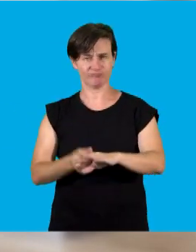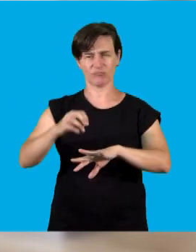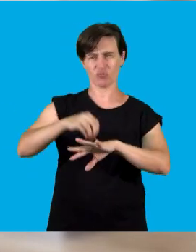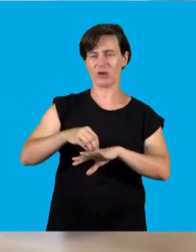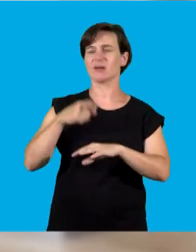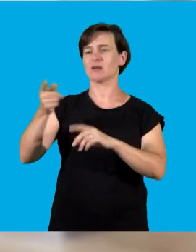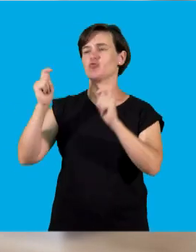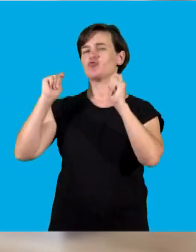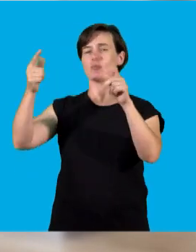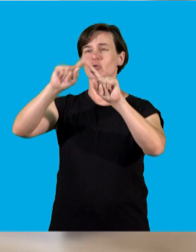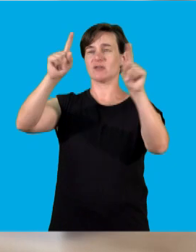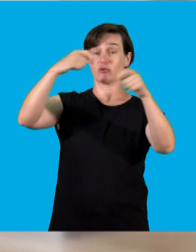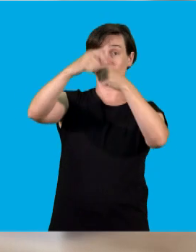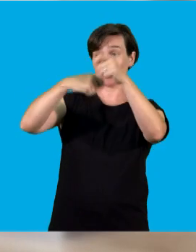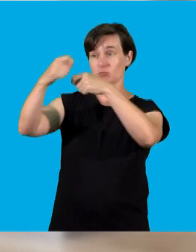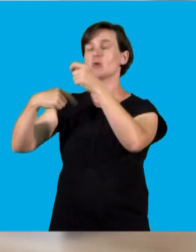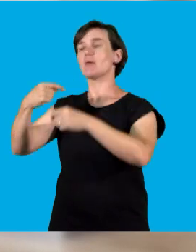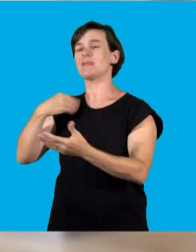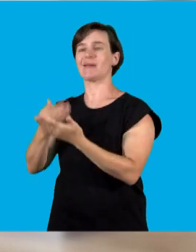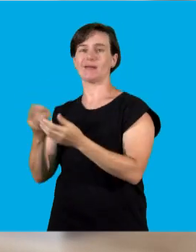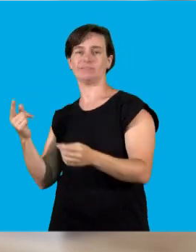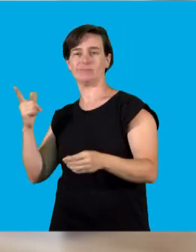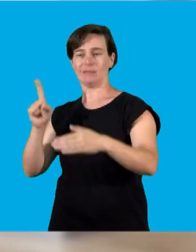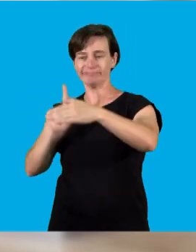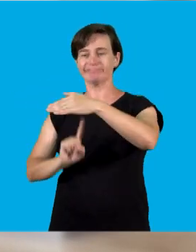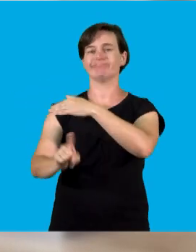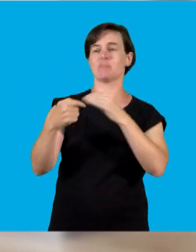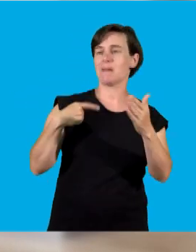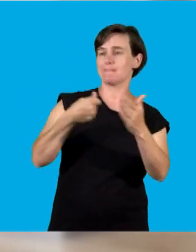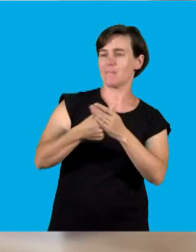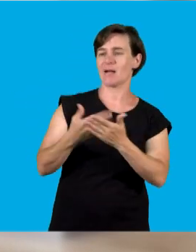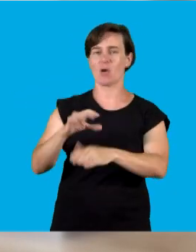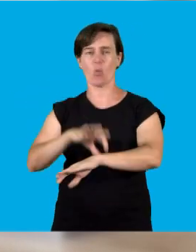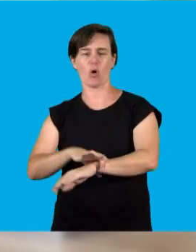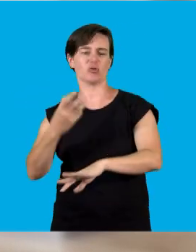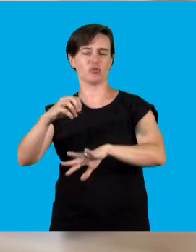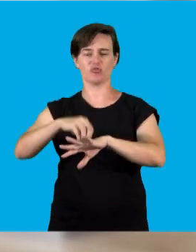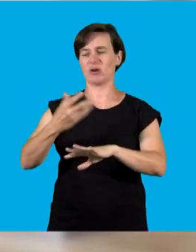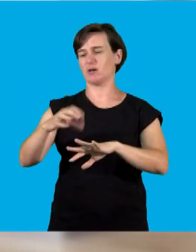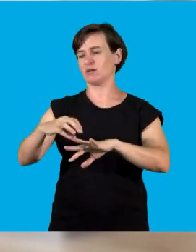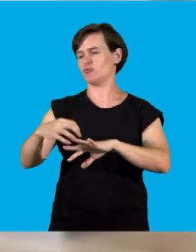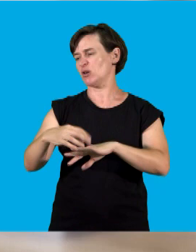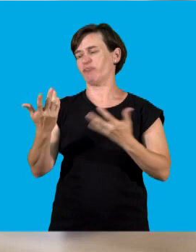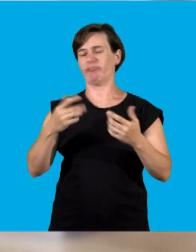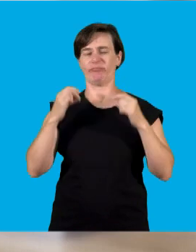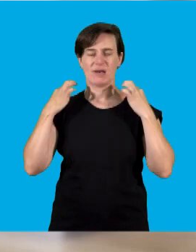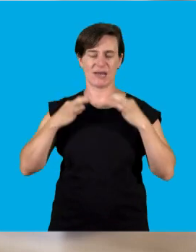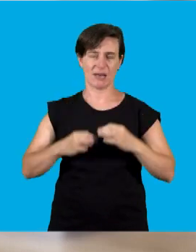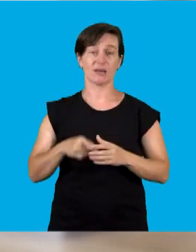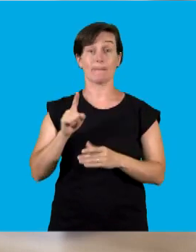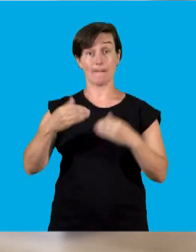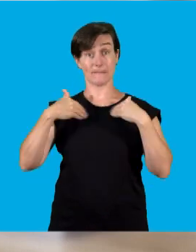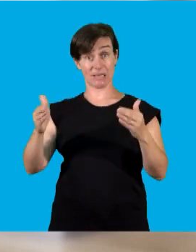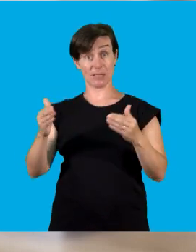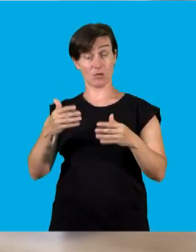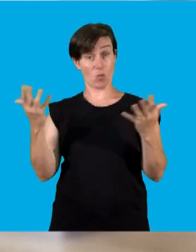able to now buy our watches, buy our rings, buy our necklaces. So it all started where? From the digging of the gold and changing